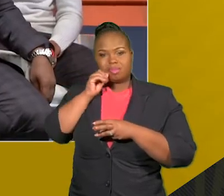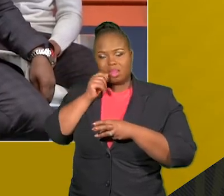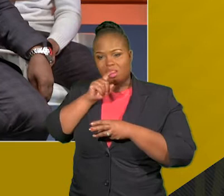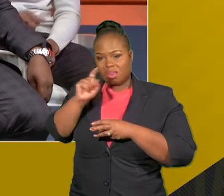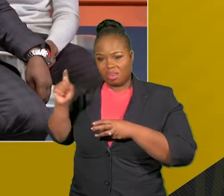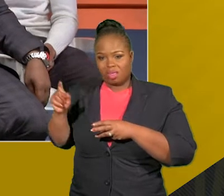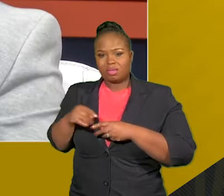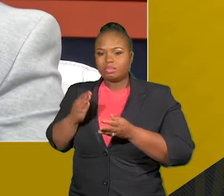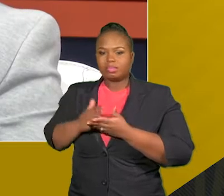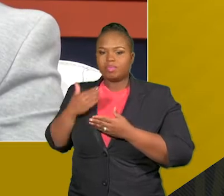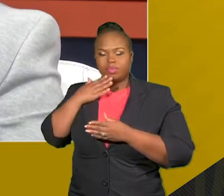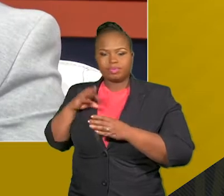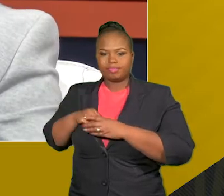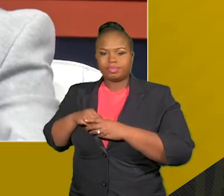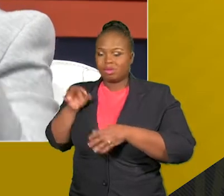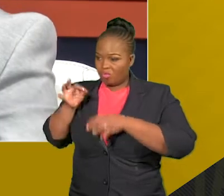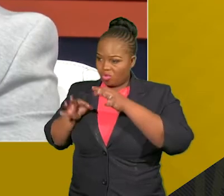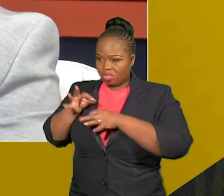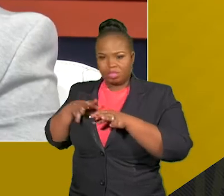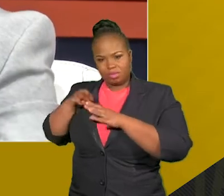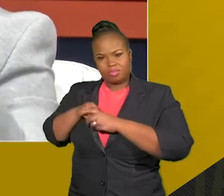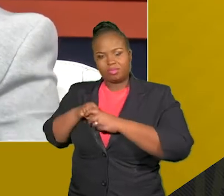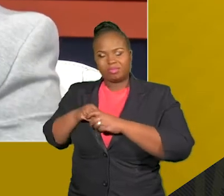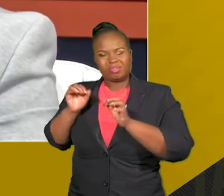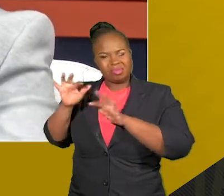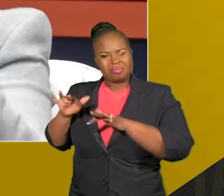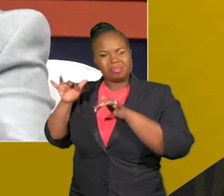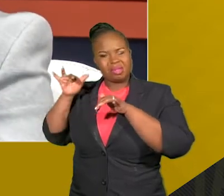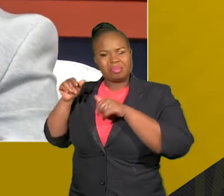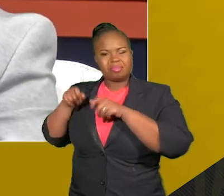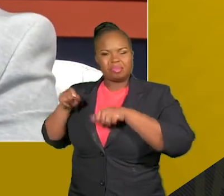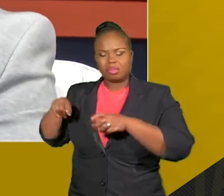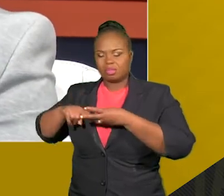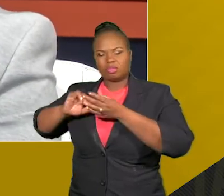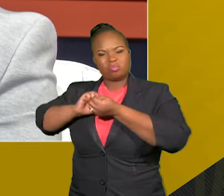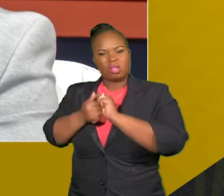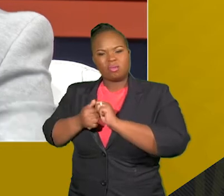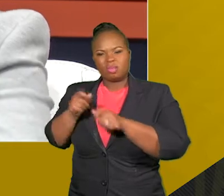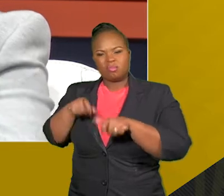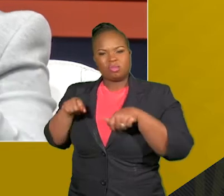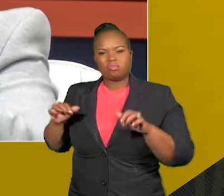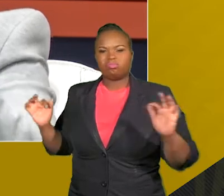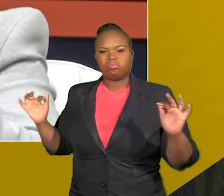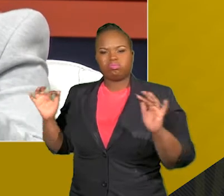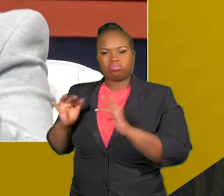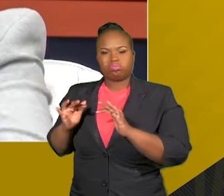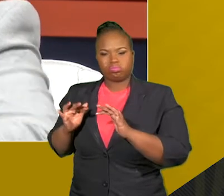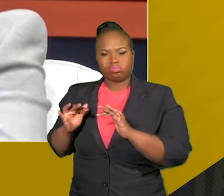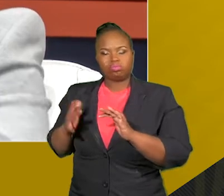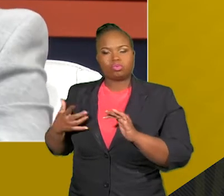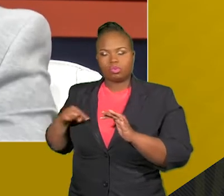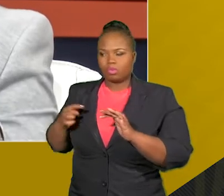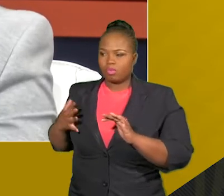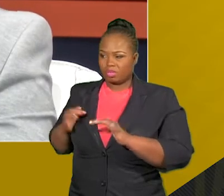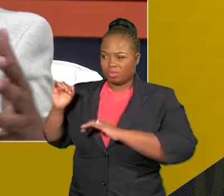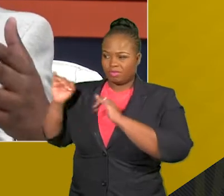who are sometimes not involved in even these things. Even politicians. Even politicians, parliamentarians, sports people that are not in their daily